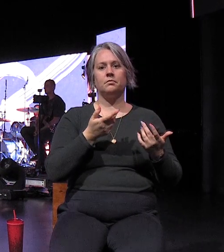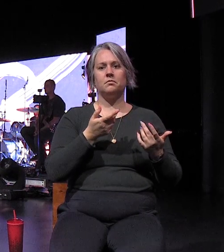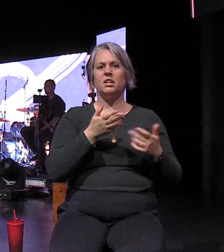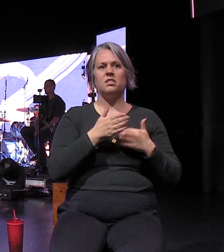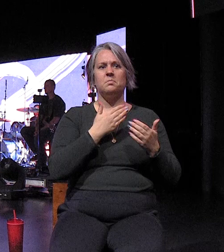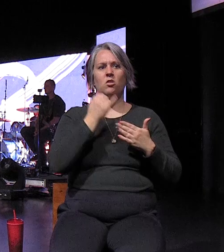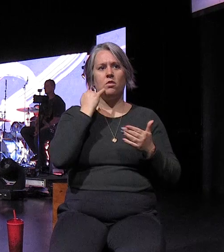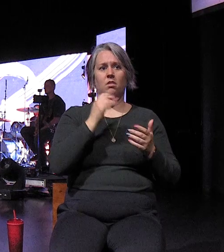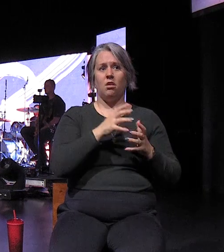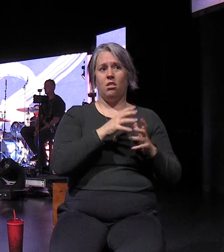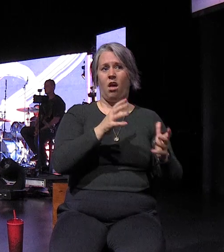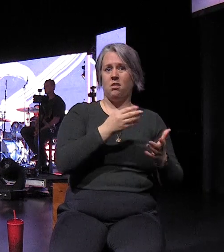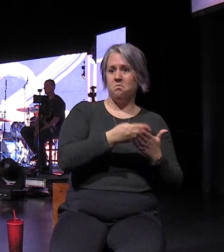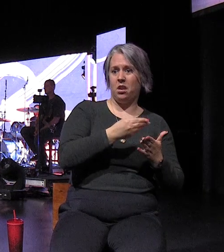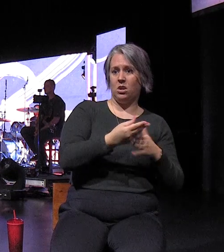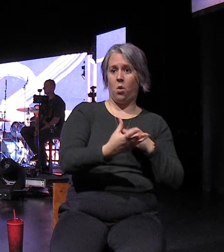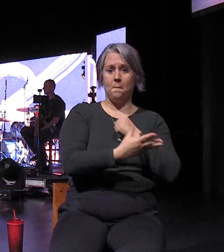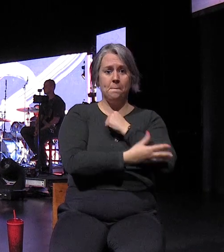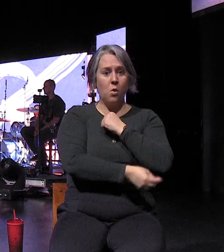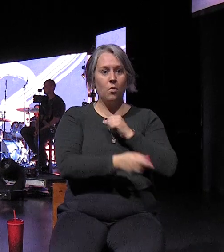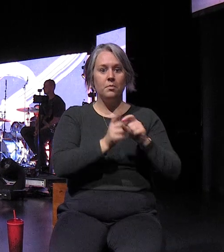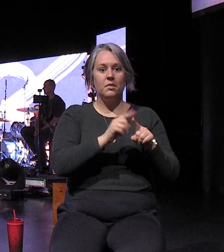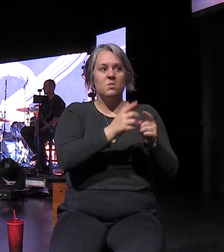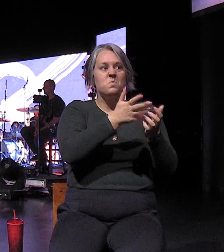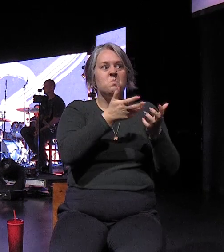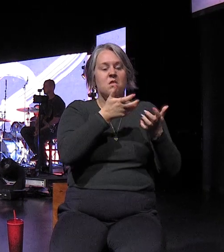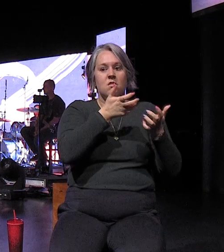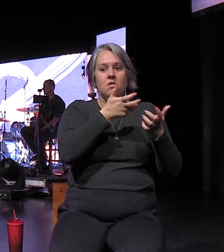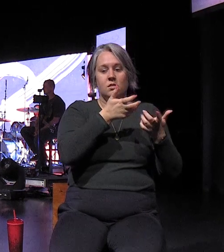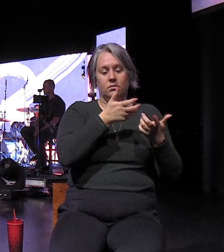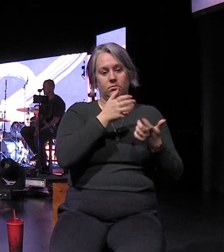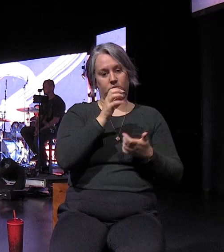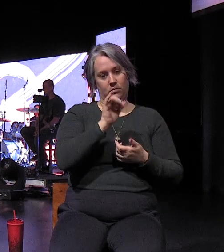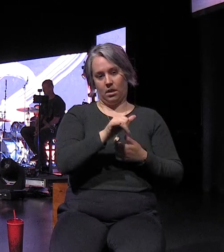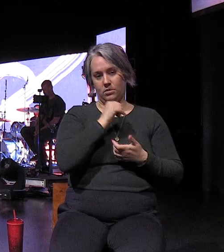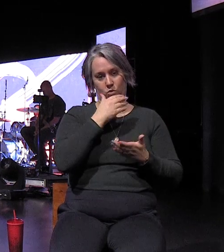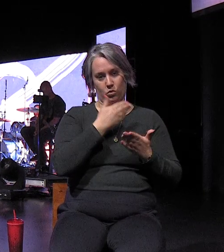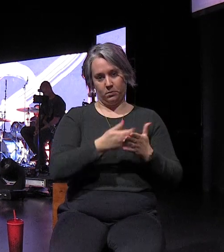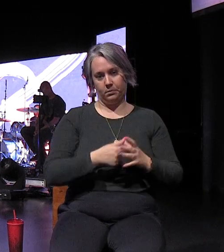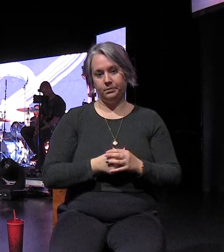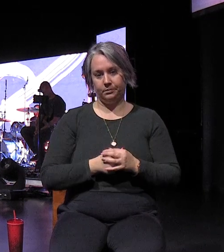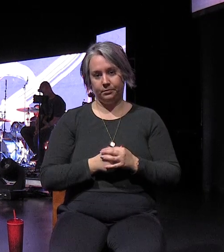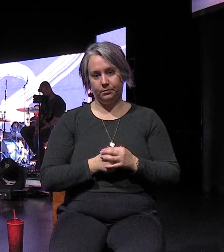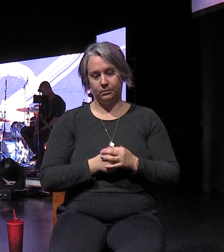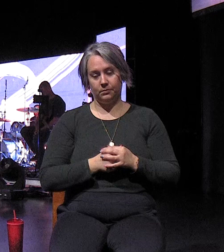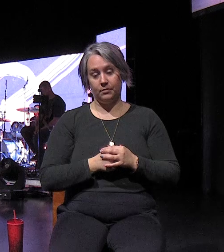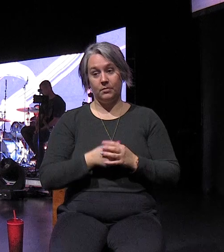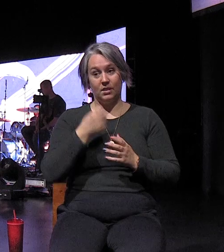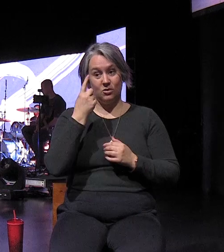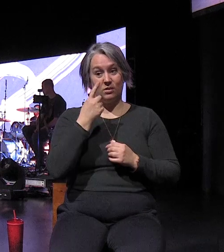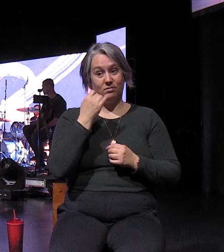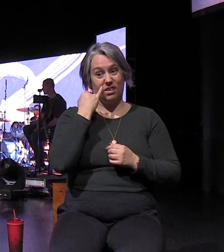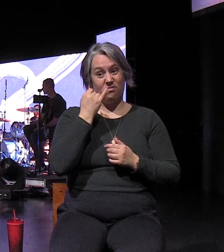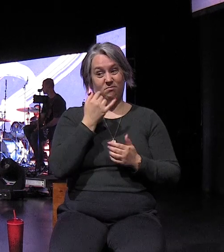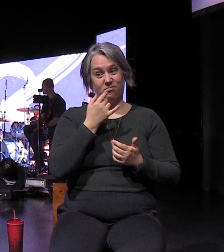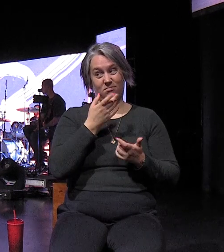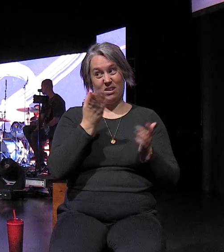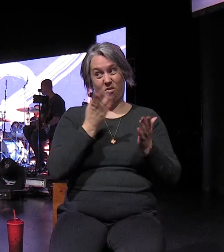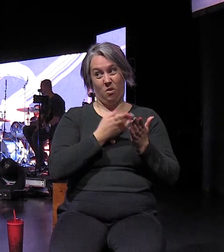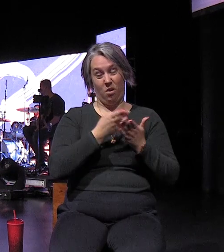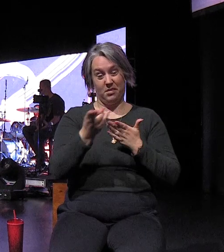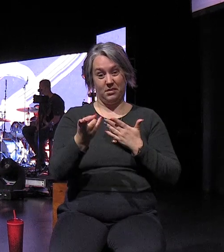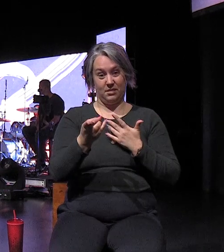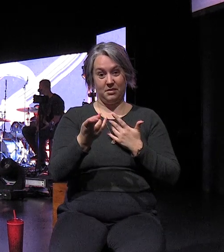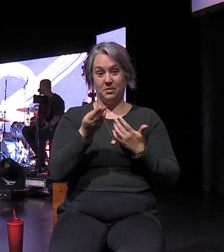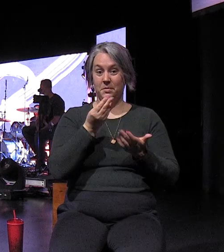money or no money. It's talking about the craving of the heart. And there's something about money, if we're honest about it, I think for